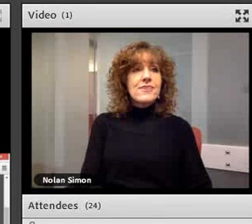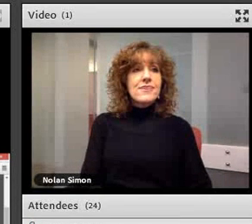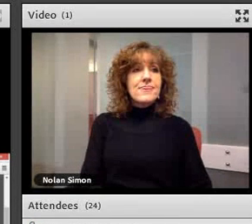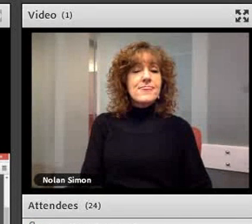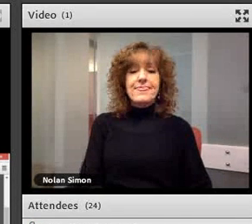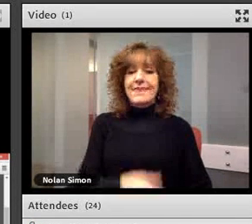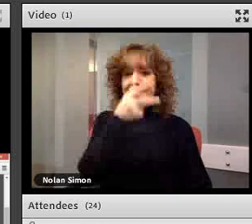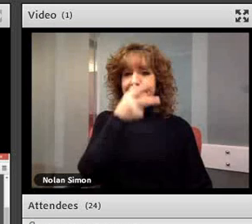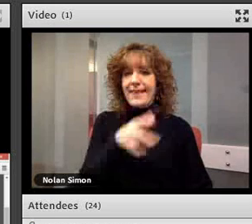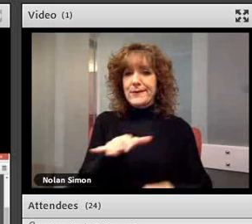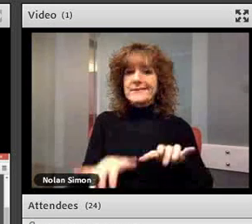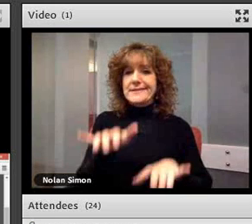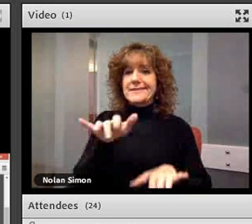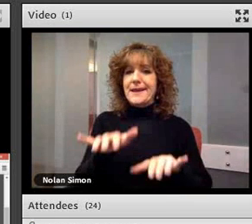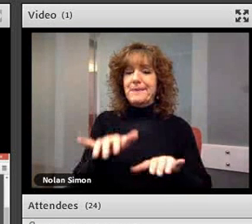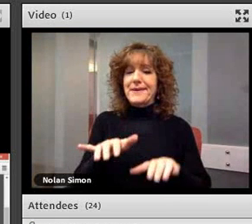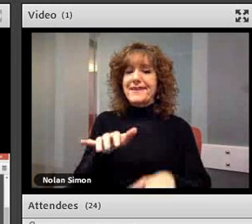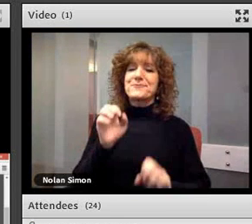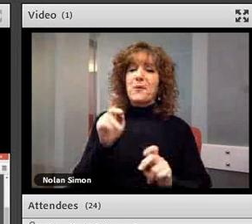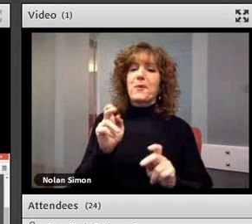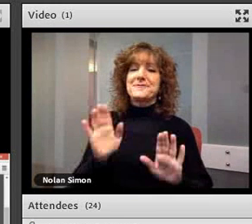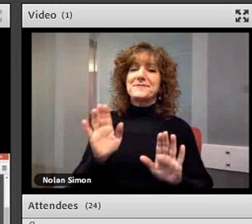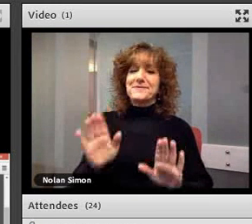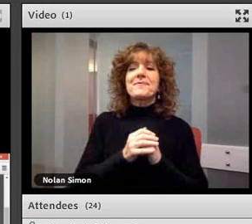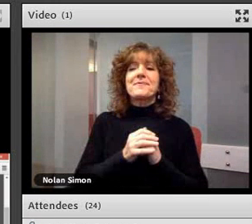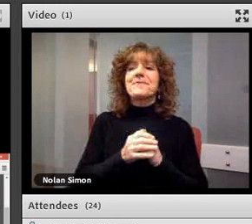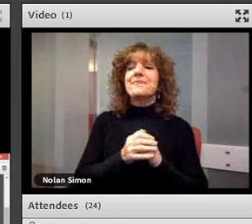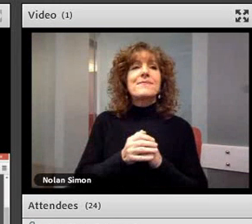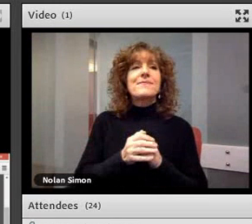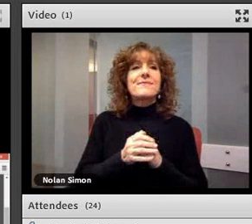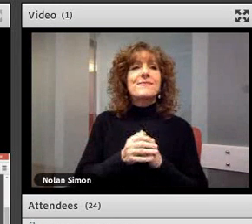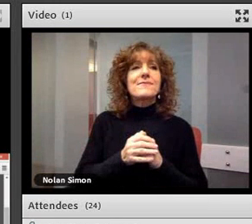Poor typing. Okay. And let's say,